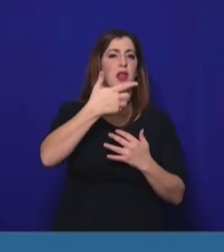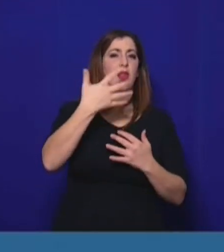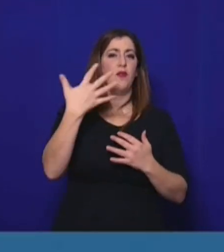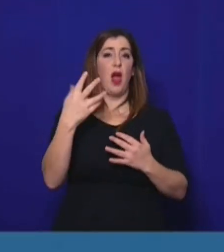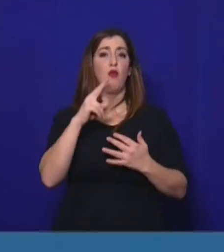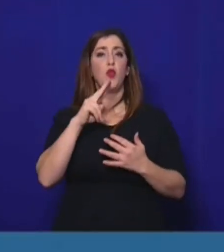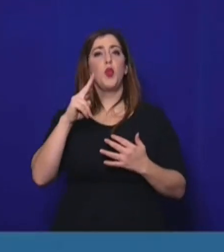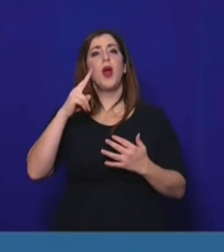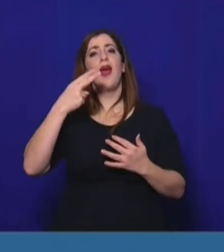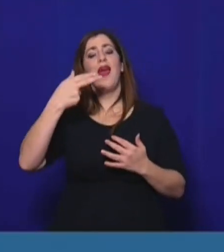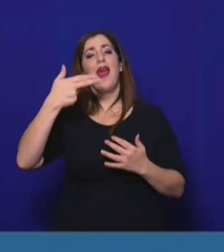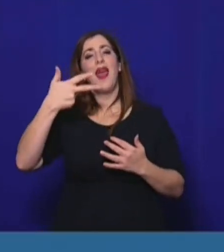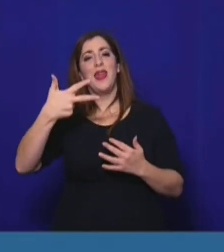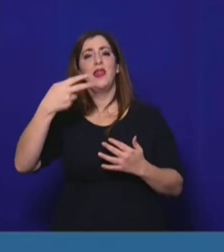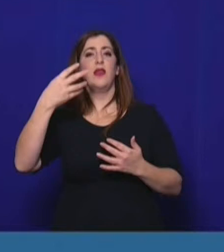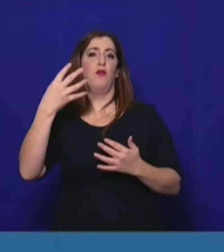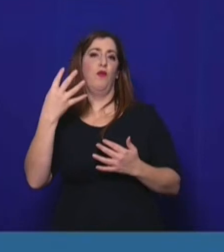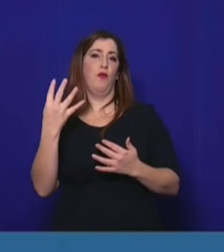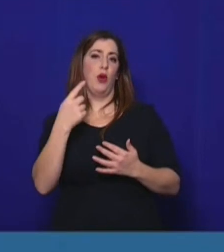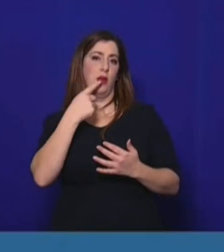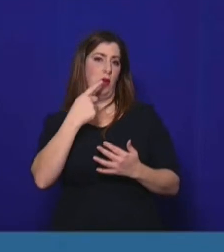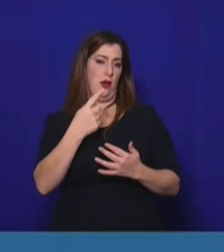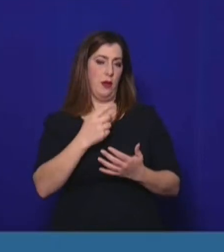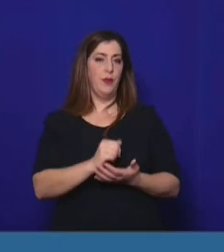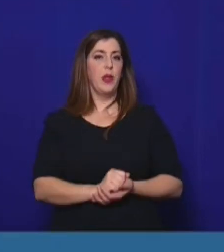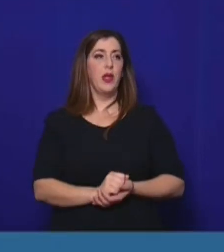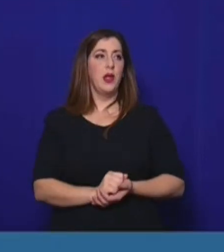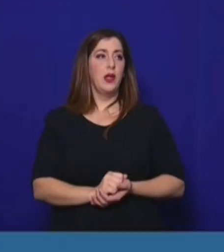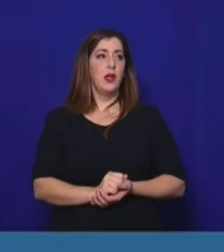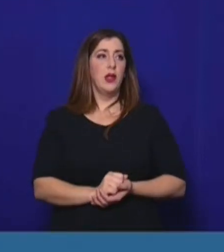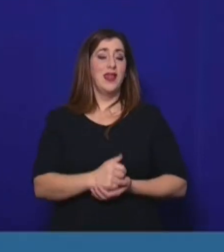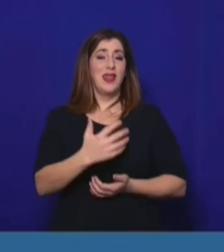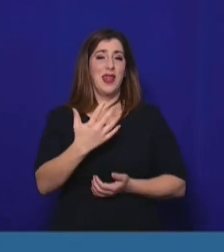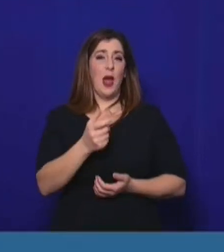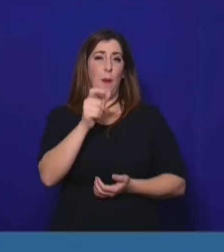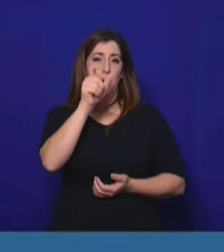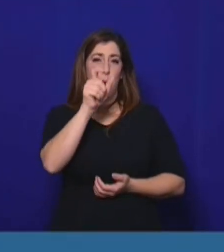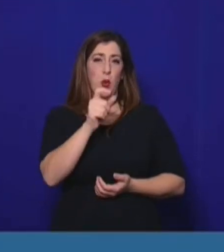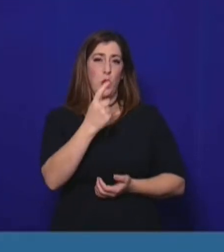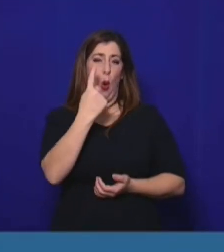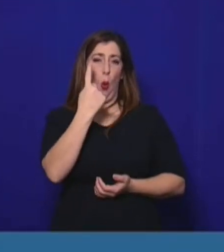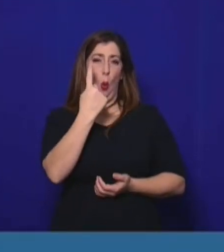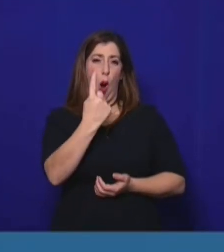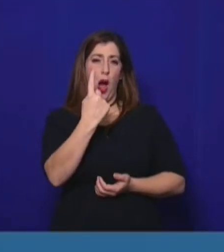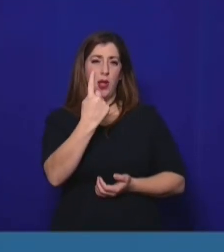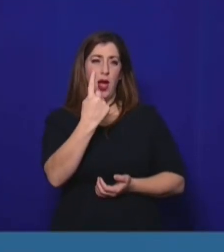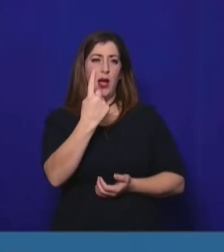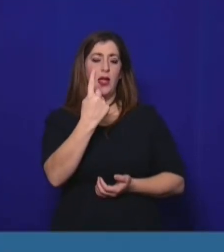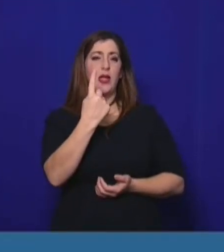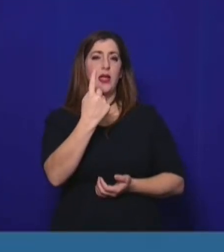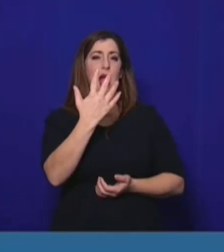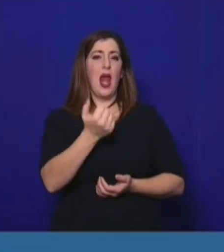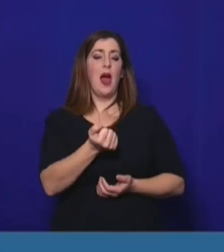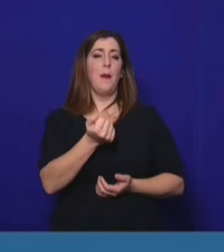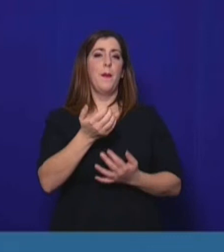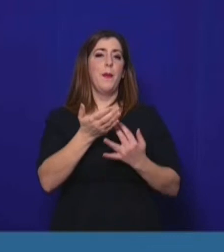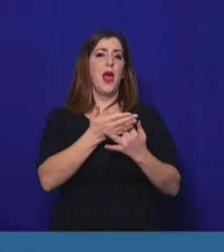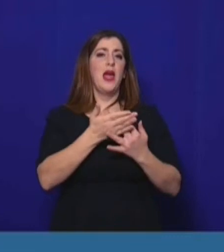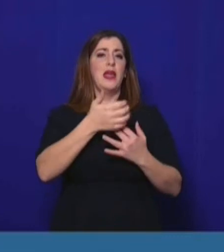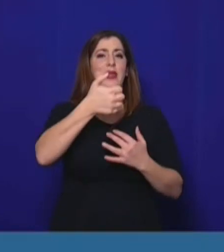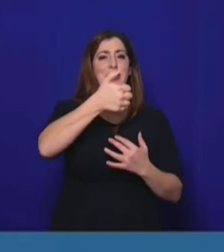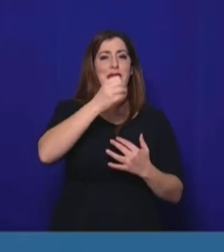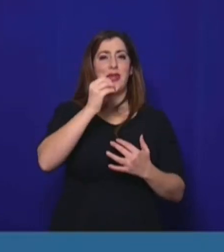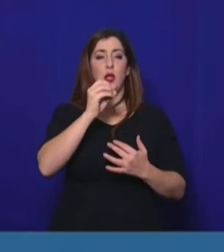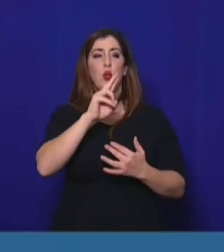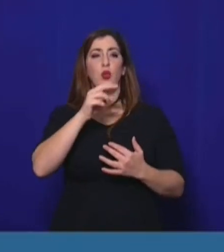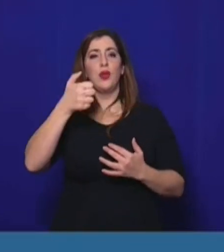Infatti mill-aħħar bulletin li kellna persuna waħda ta' età bejn 60 u 69 sena, 7